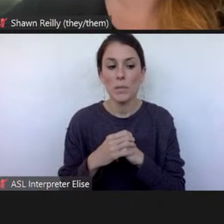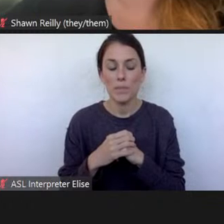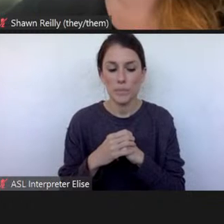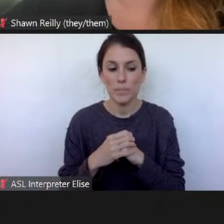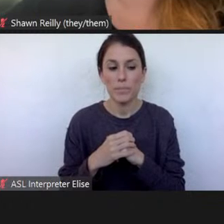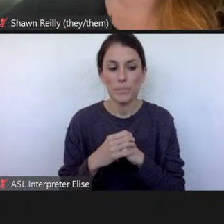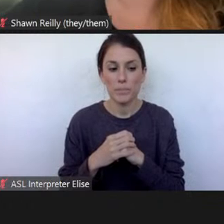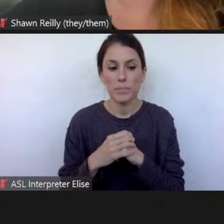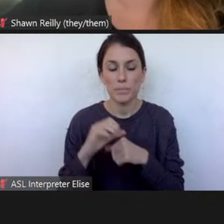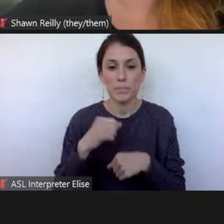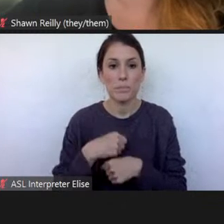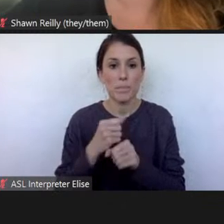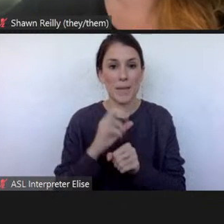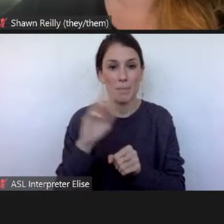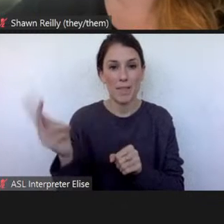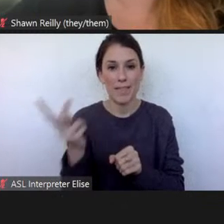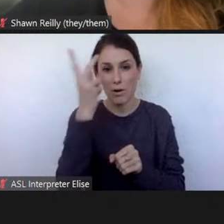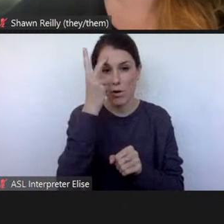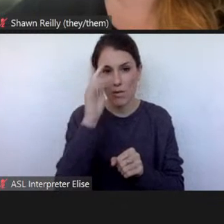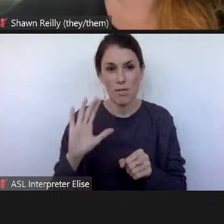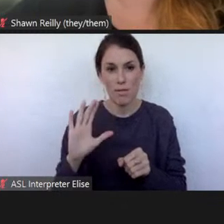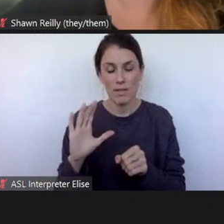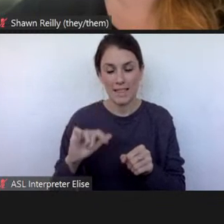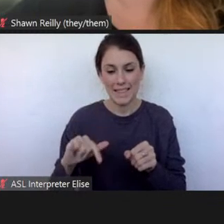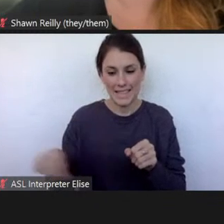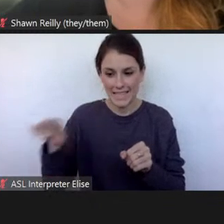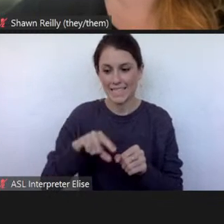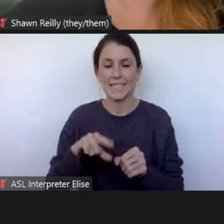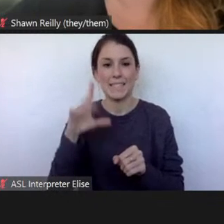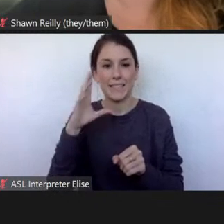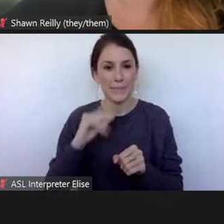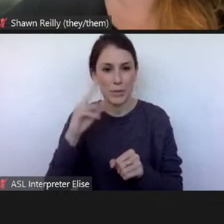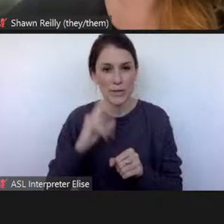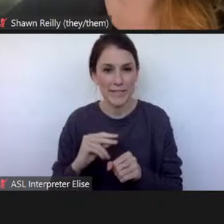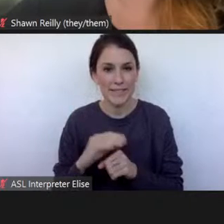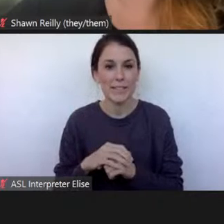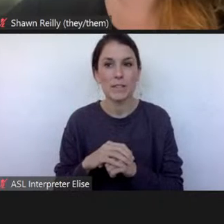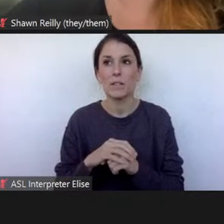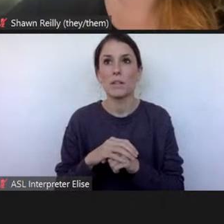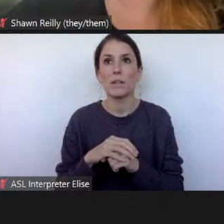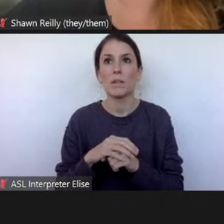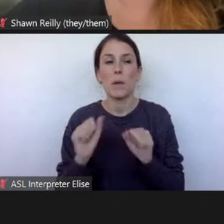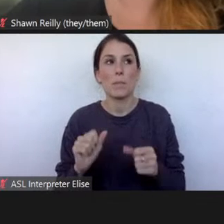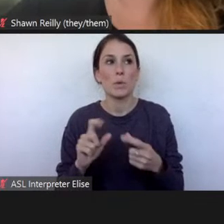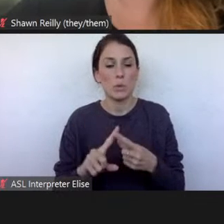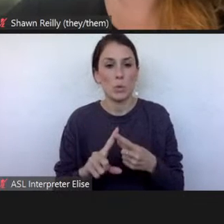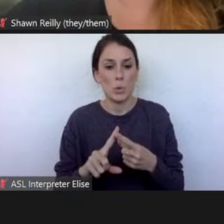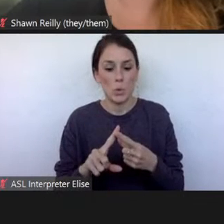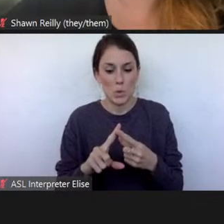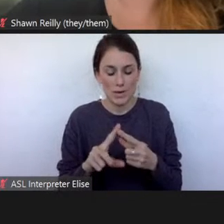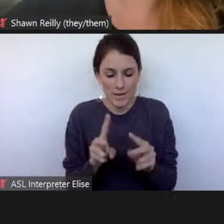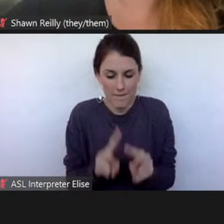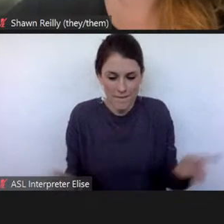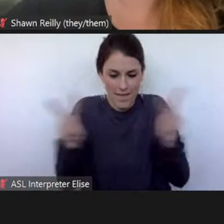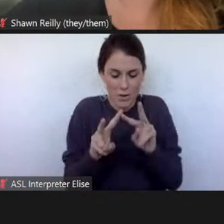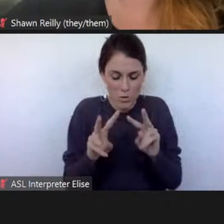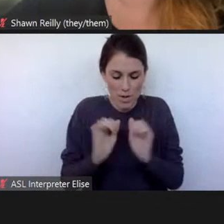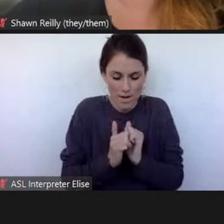politicizing these experiences and being able to value how our bodies feel in this